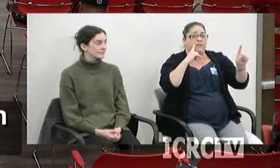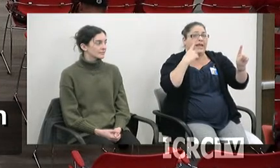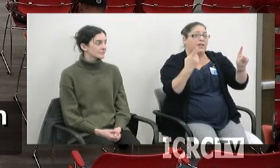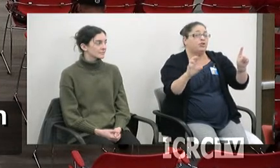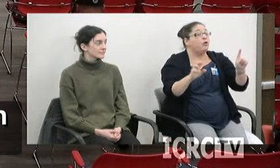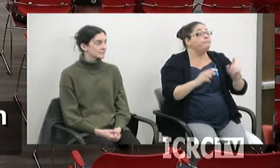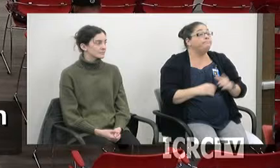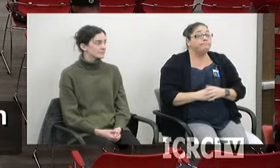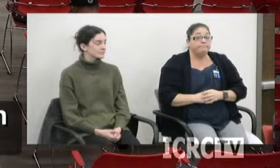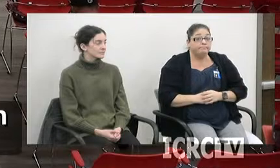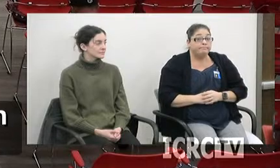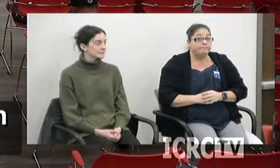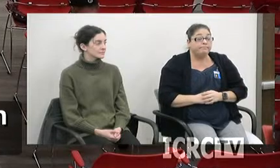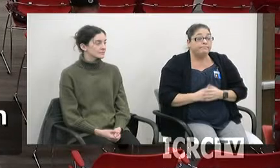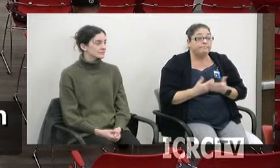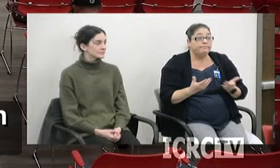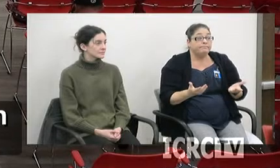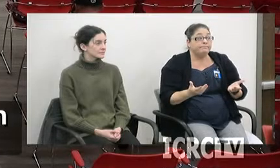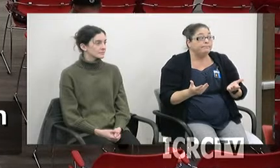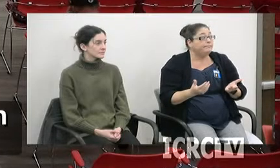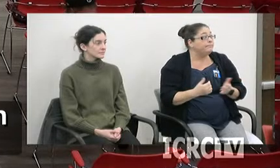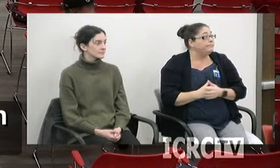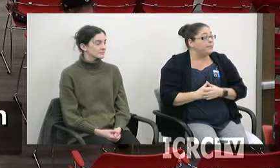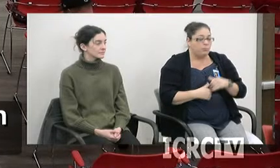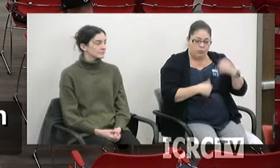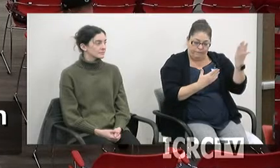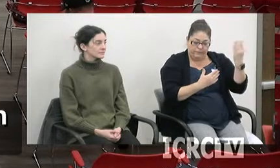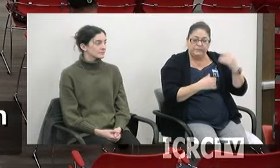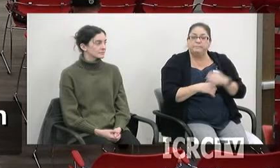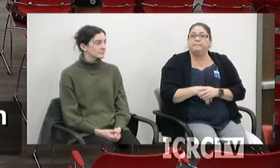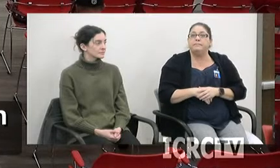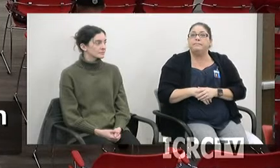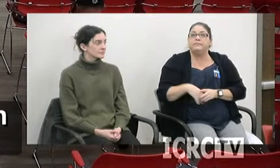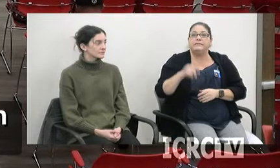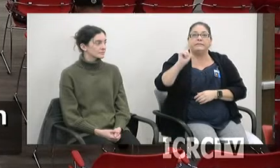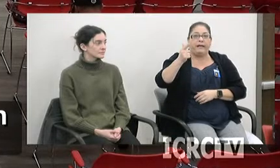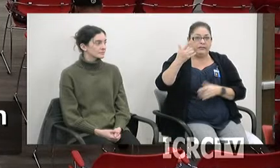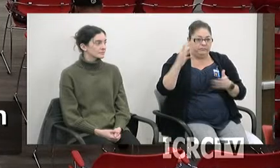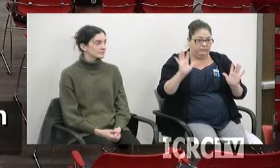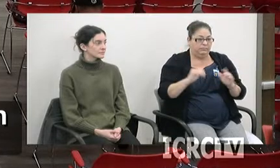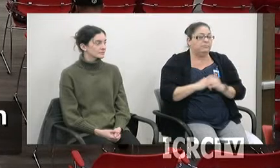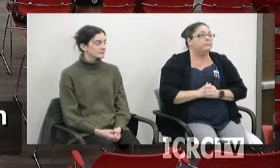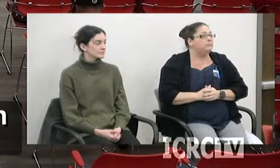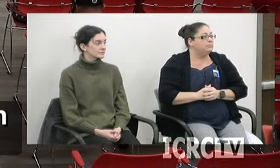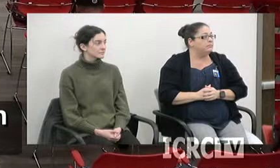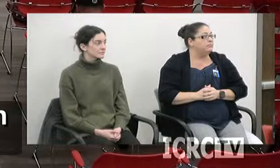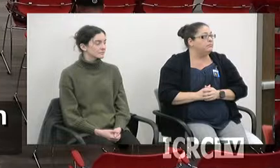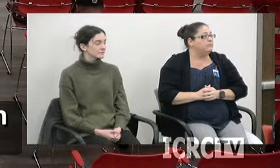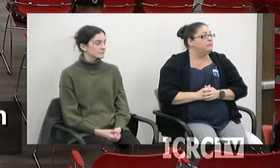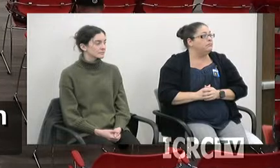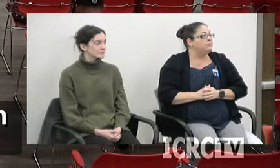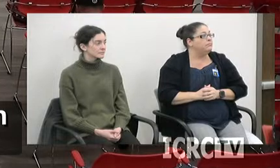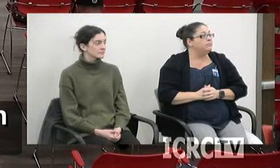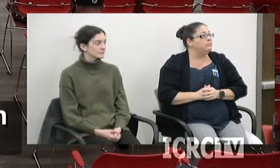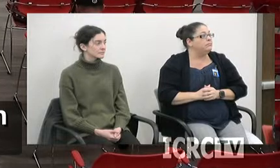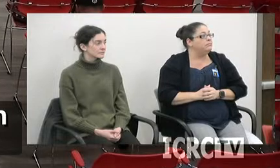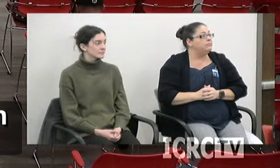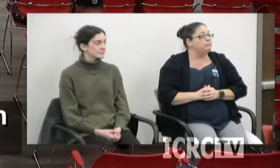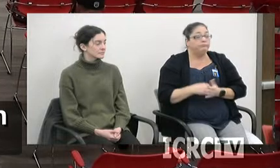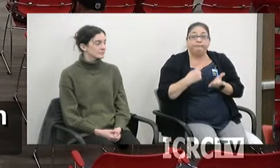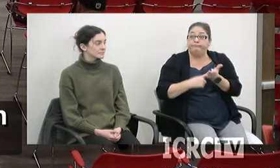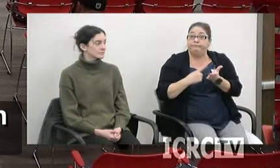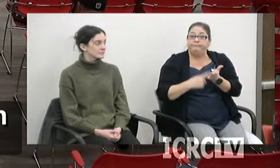section. So moved. Second. Any discussion? Just a